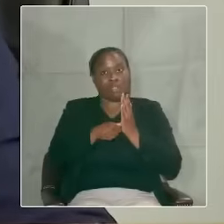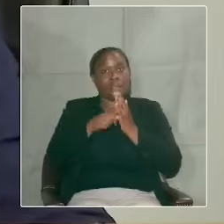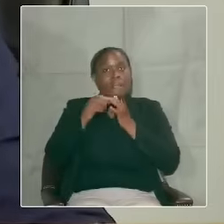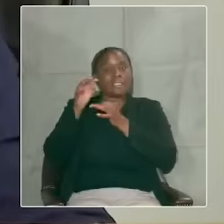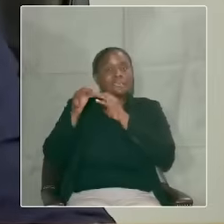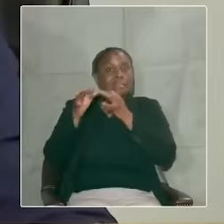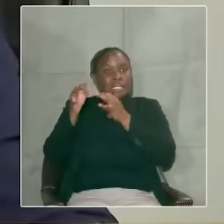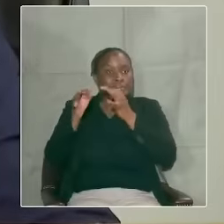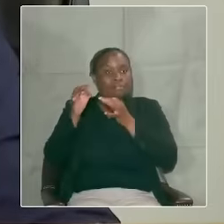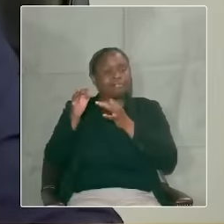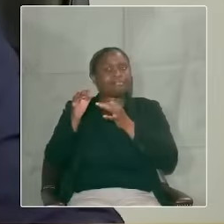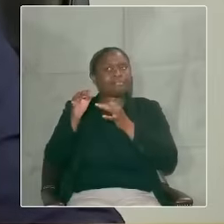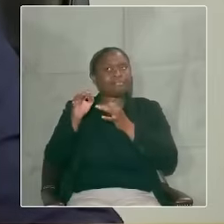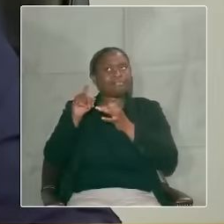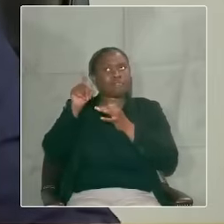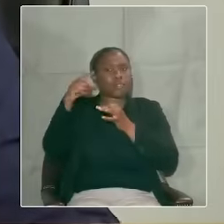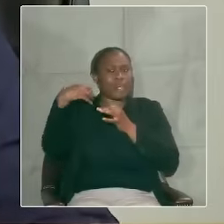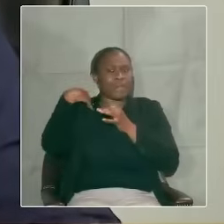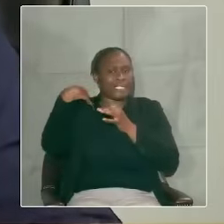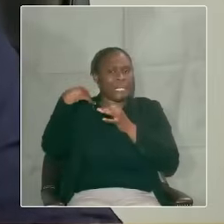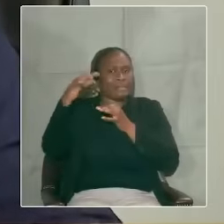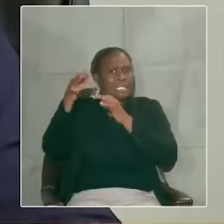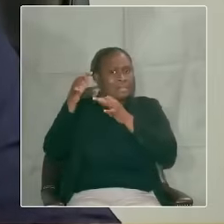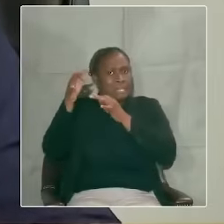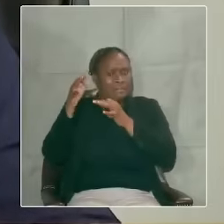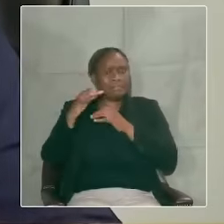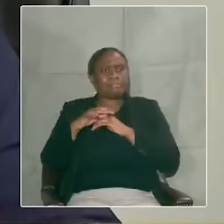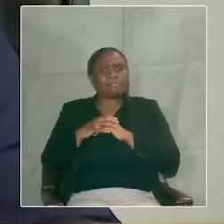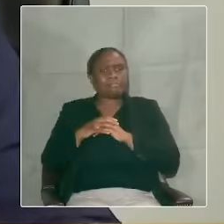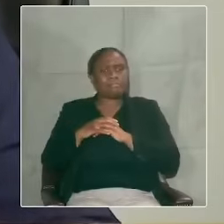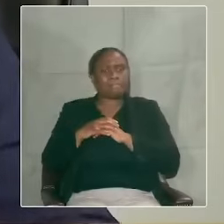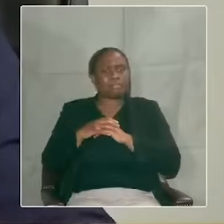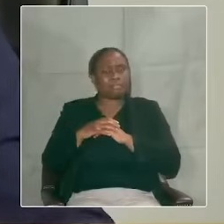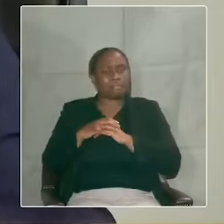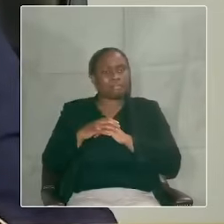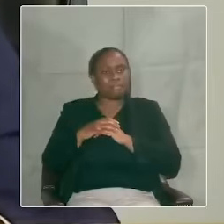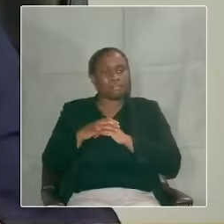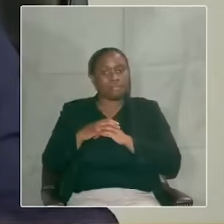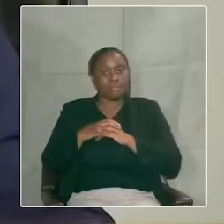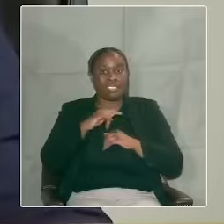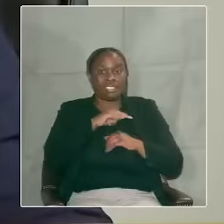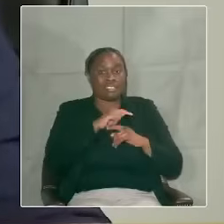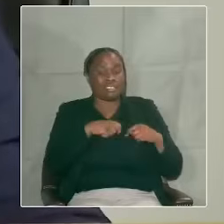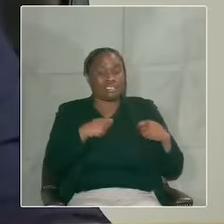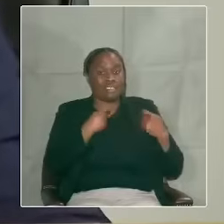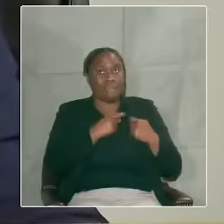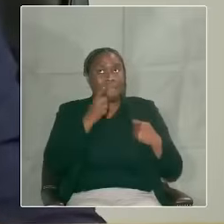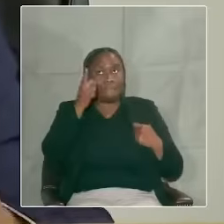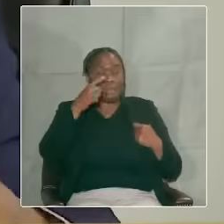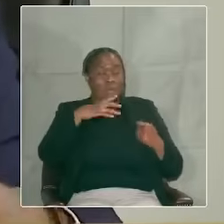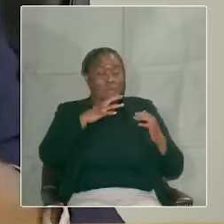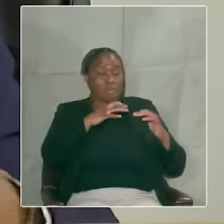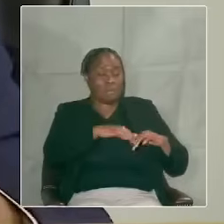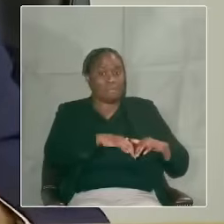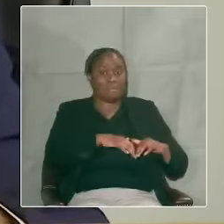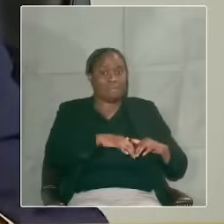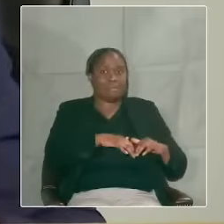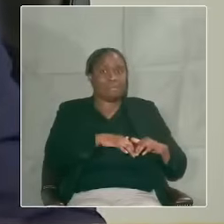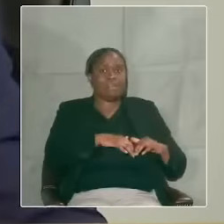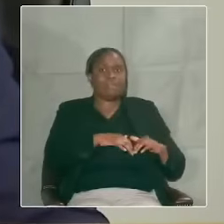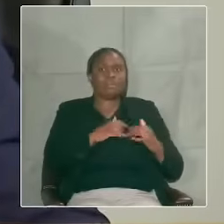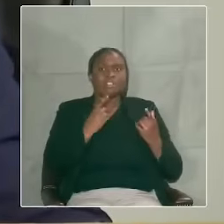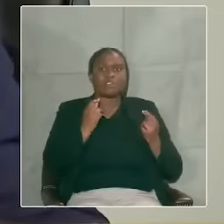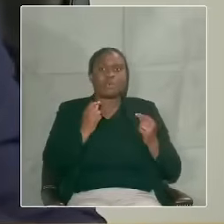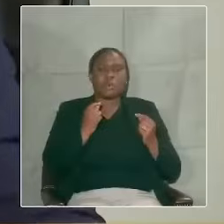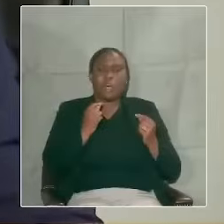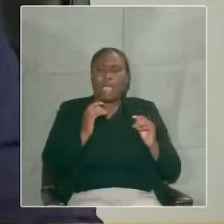was explaining to the Minister that if you disband this team, this is the best